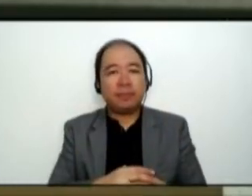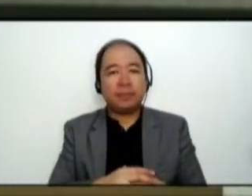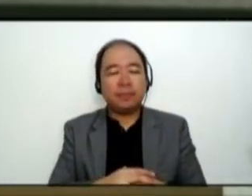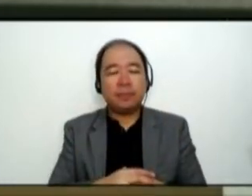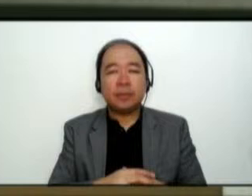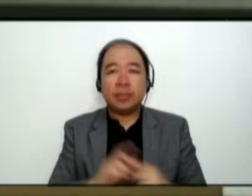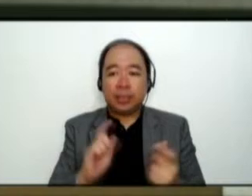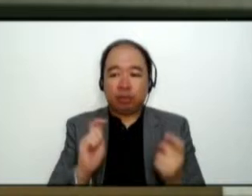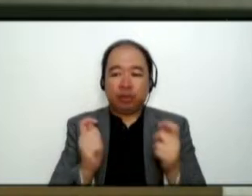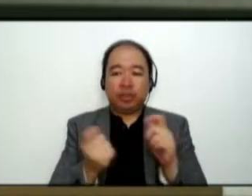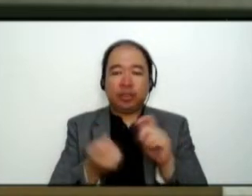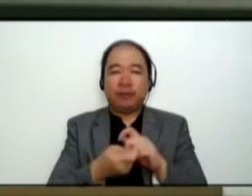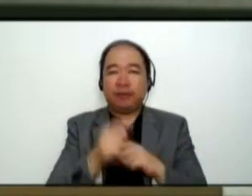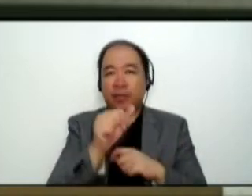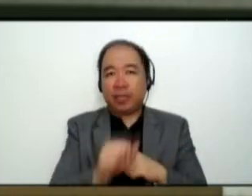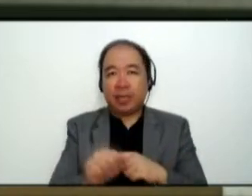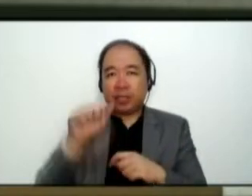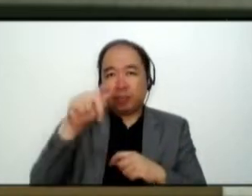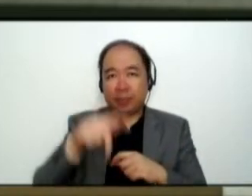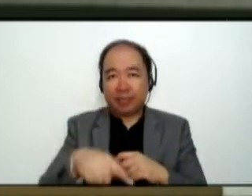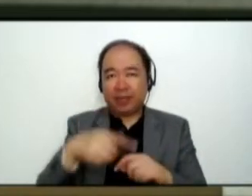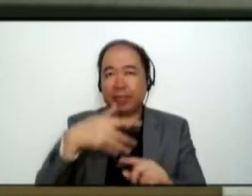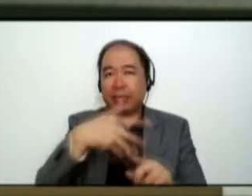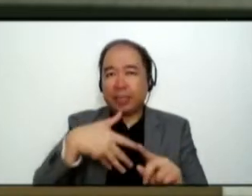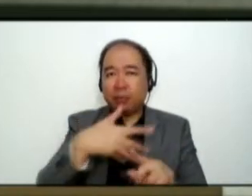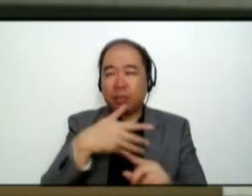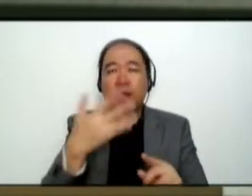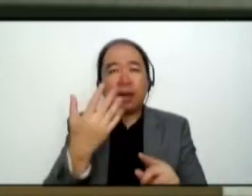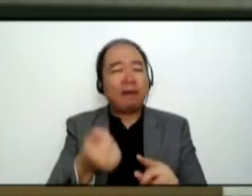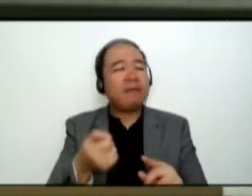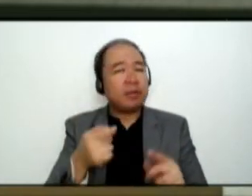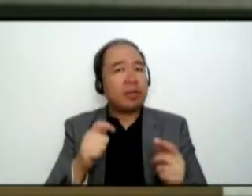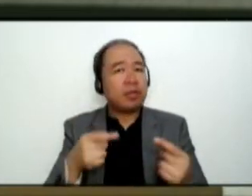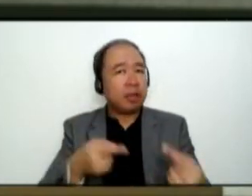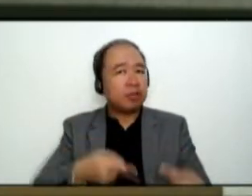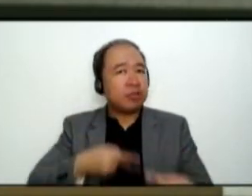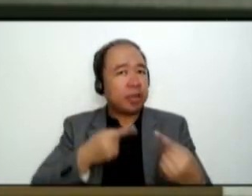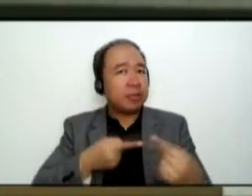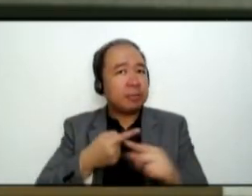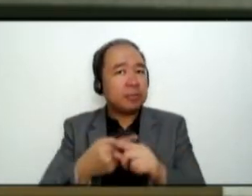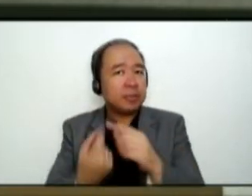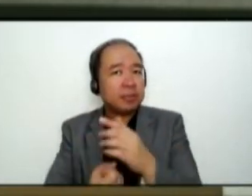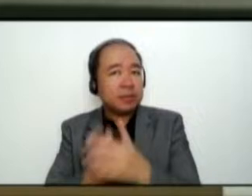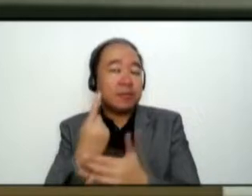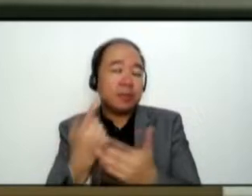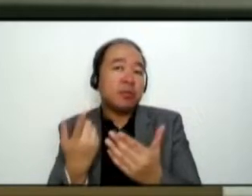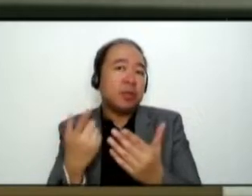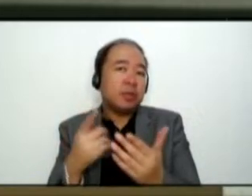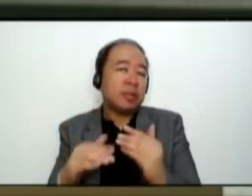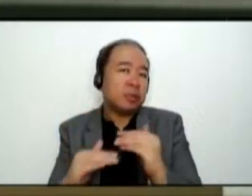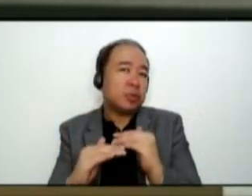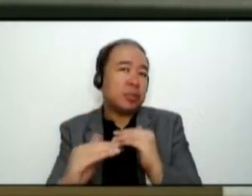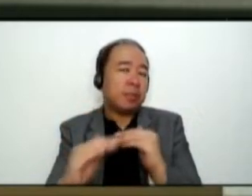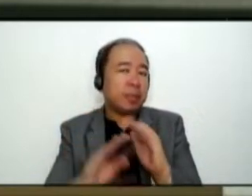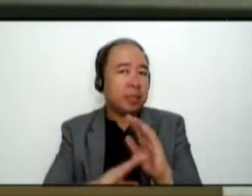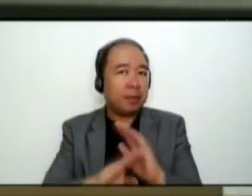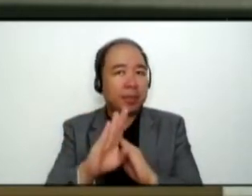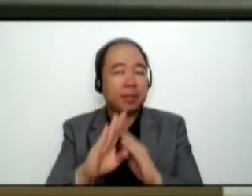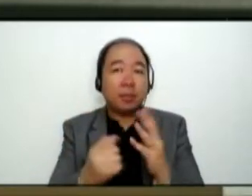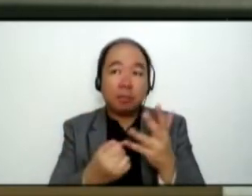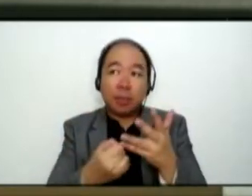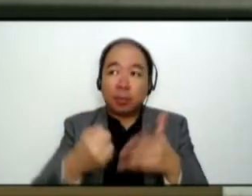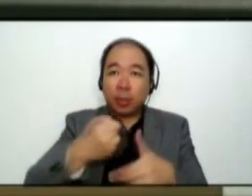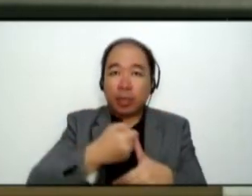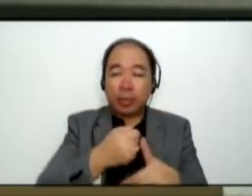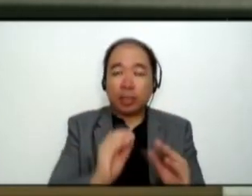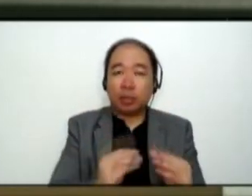in Asia and the Pacific offer both challenges and opportunities for sustainable development. By prioritizing youth